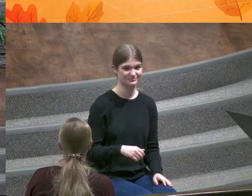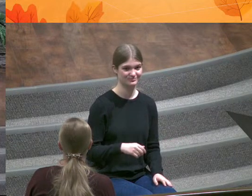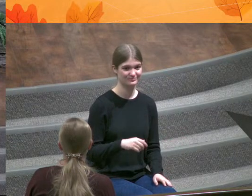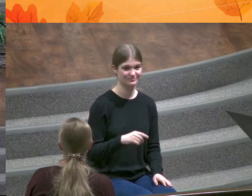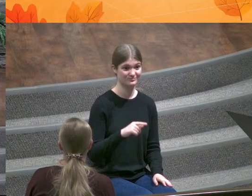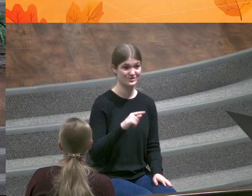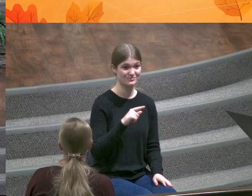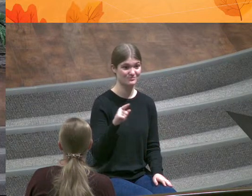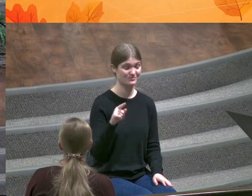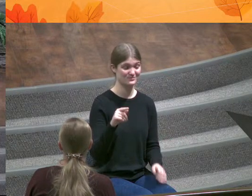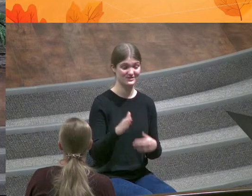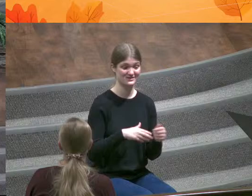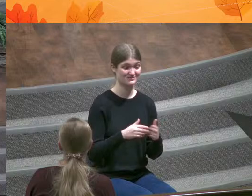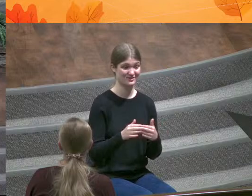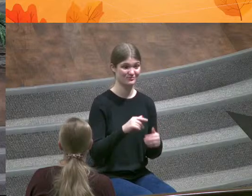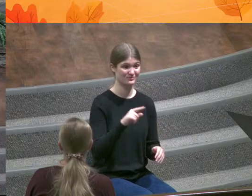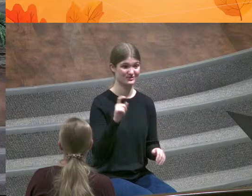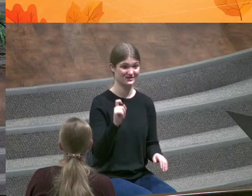You still have to finish.